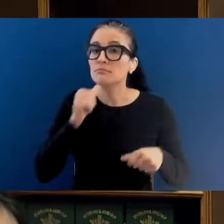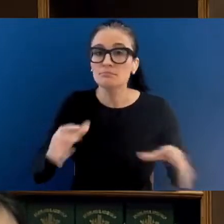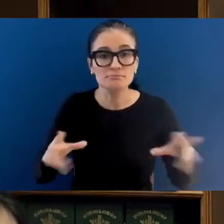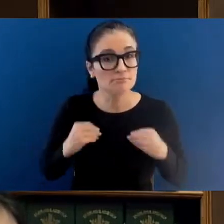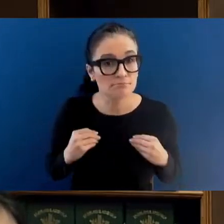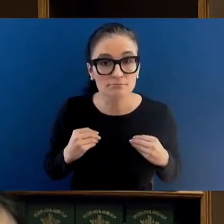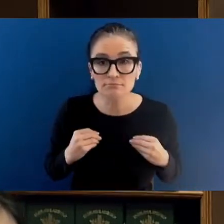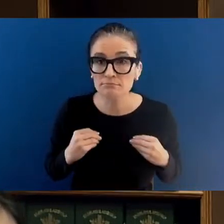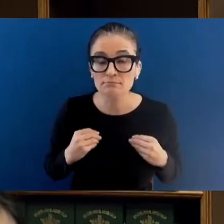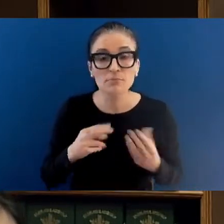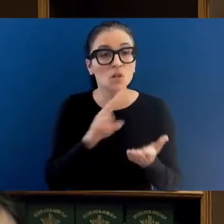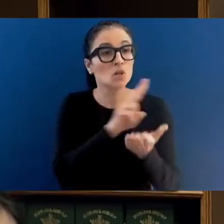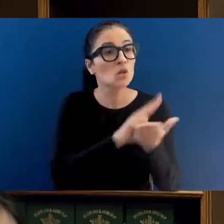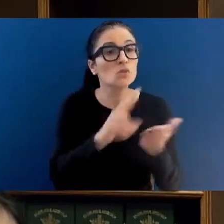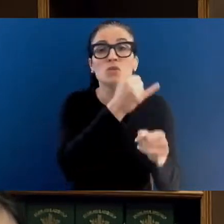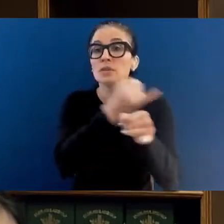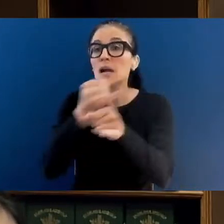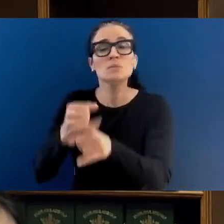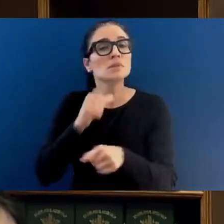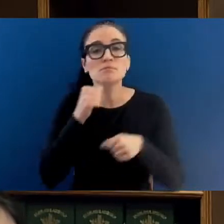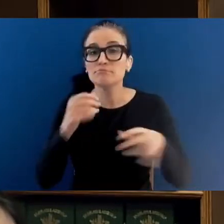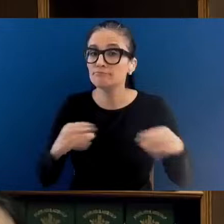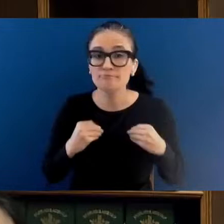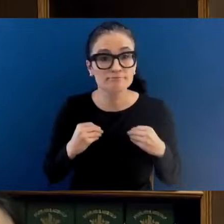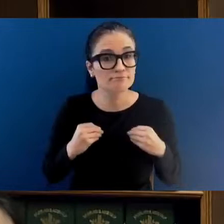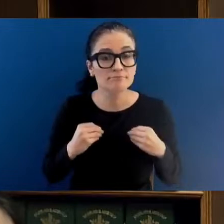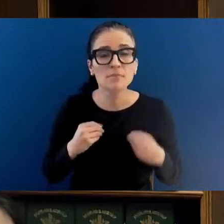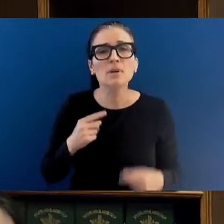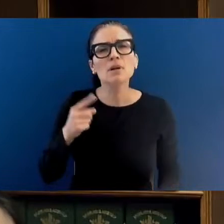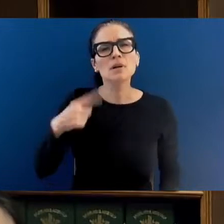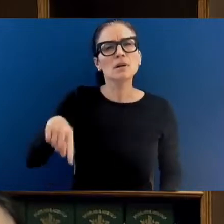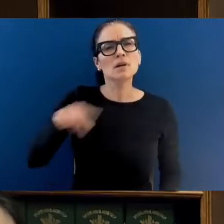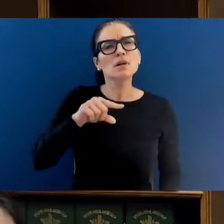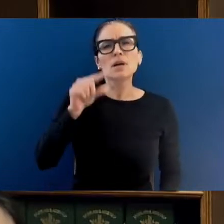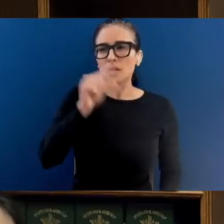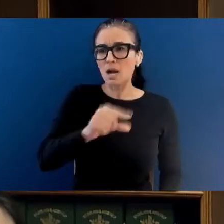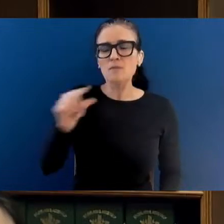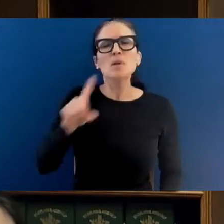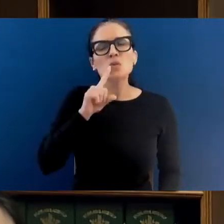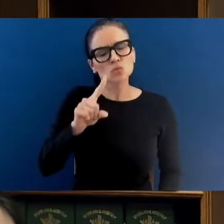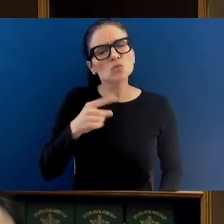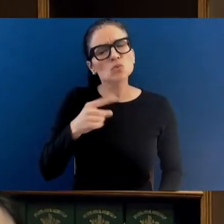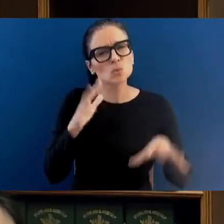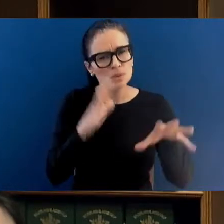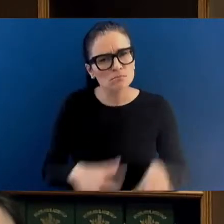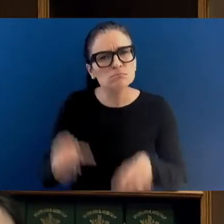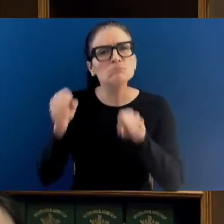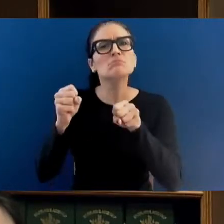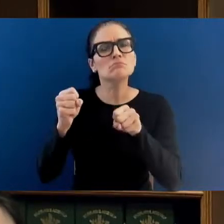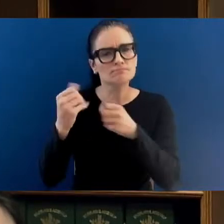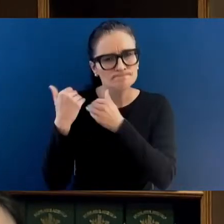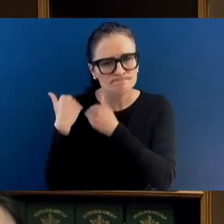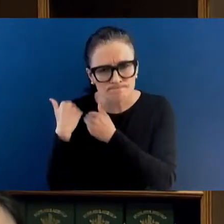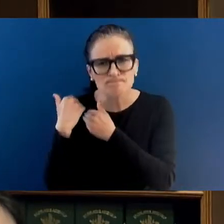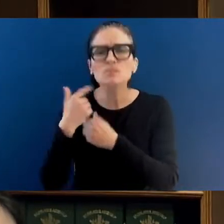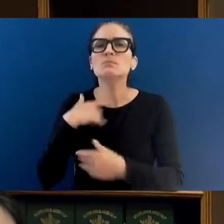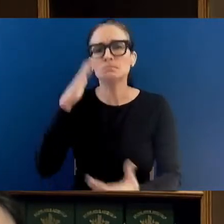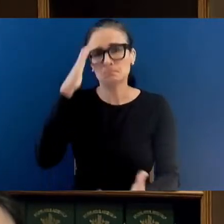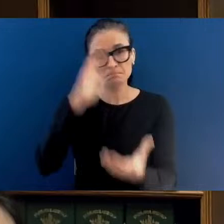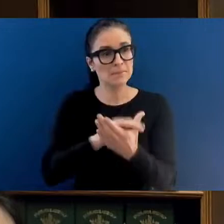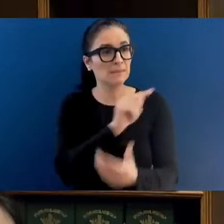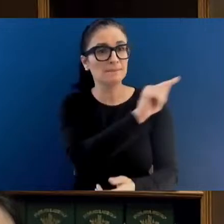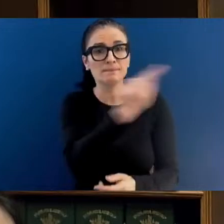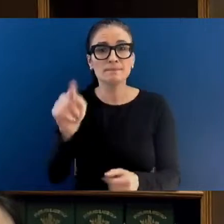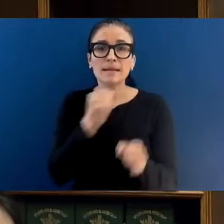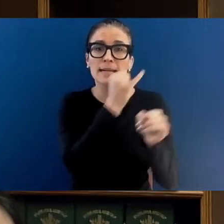action. We believe that campuses remain a place to freely debate speech